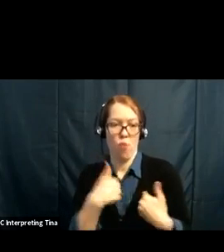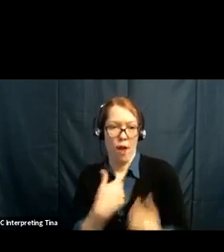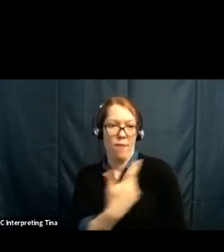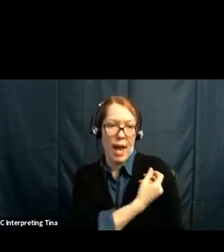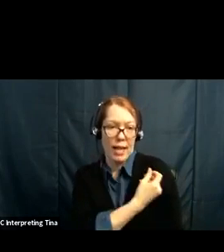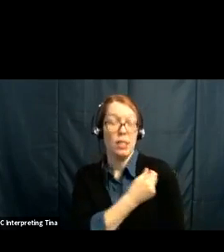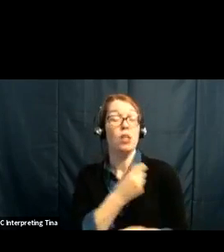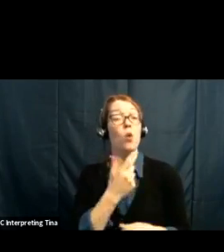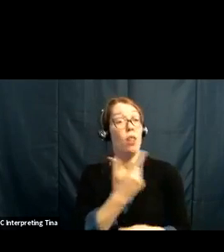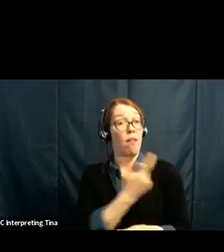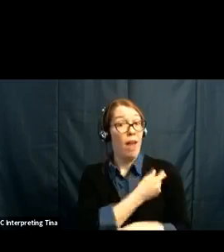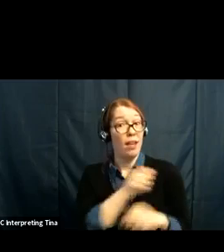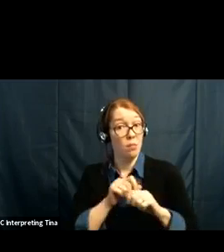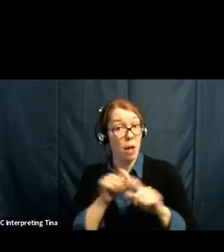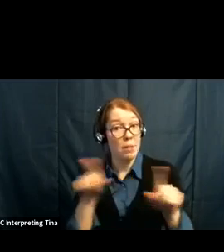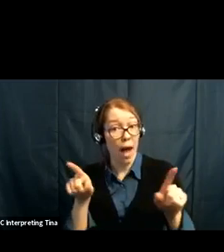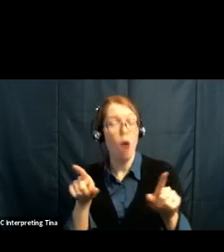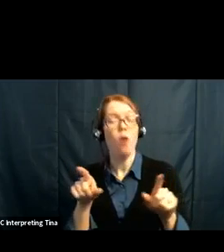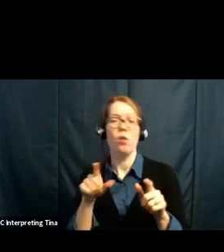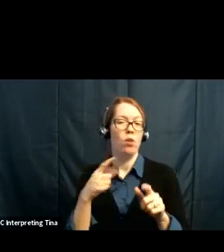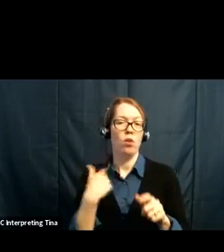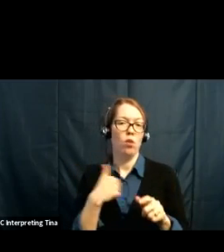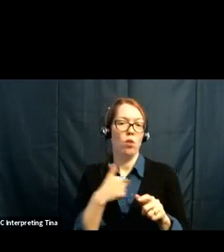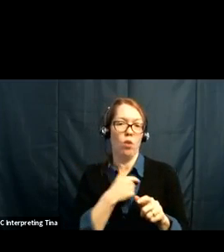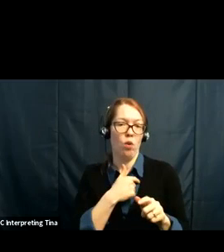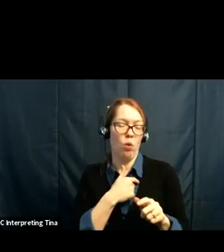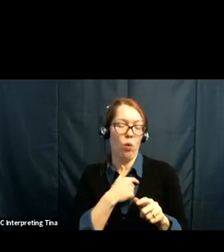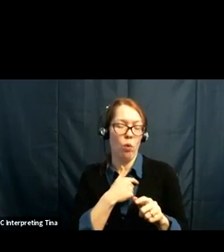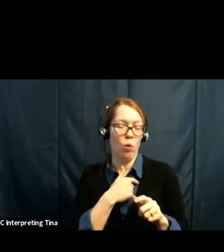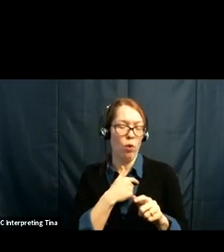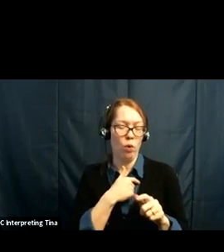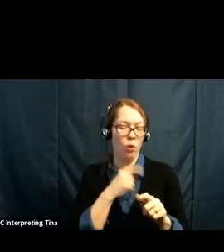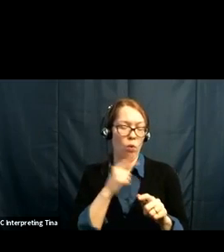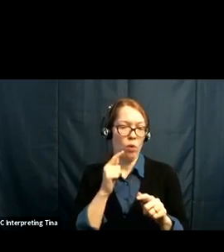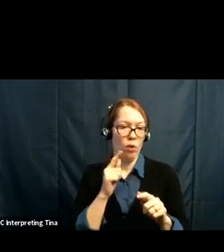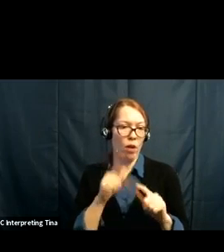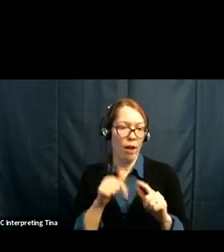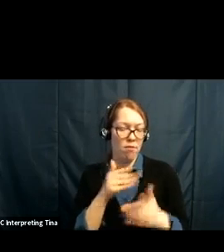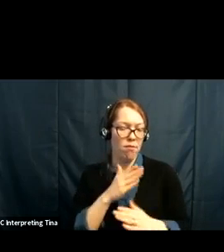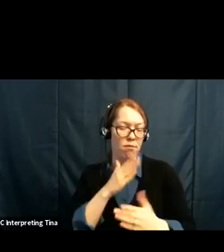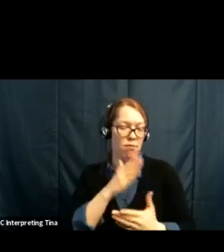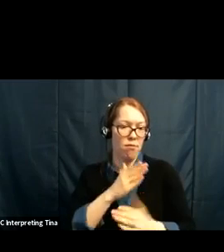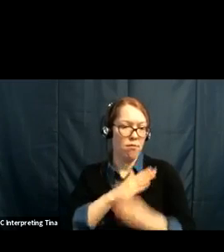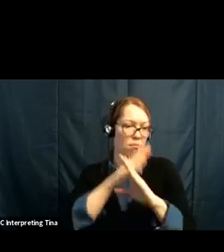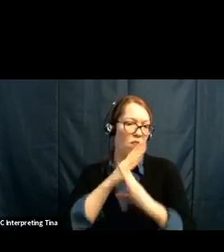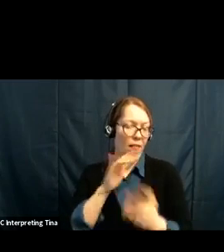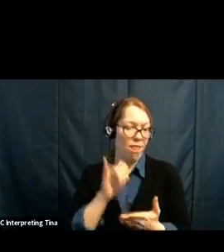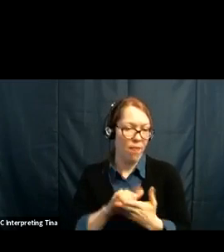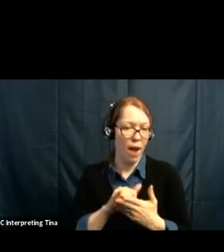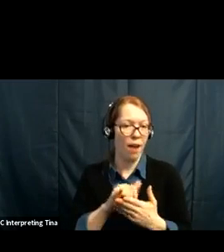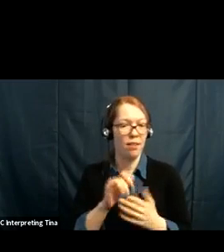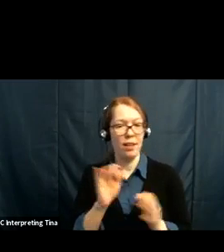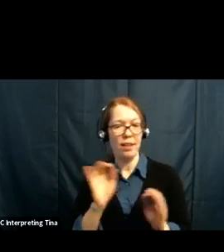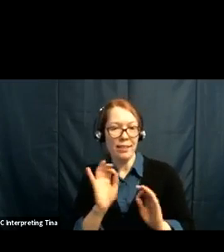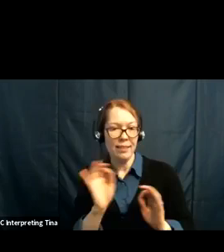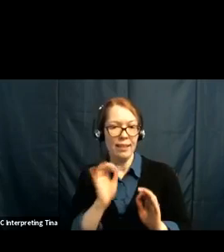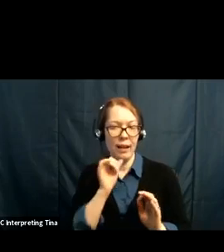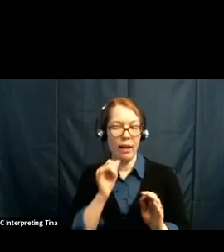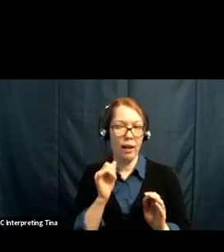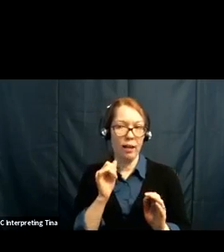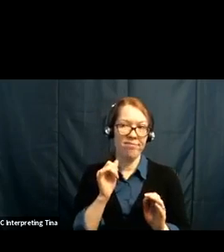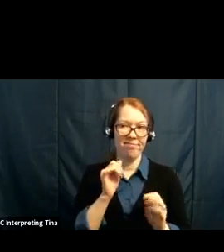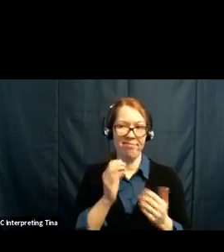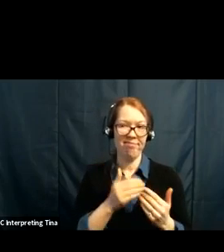vaccine first comes out, it doesn't mean we will be capable to stop doing these other, as Dr. Kaminsky said, minor inconveniences to